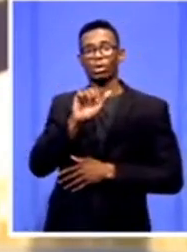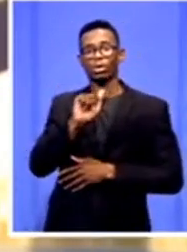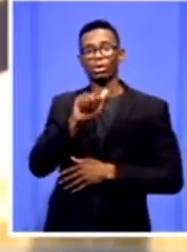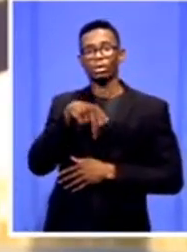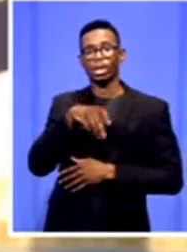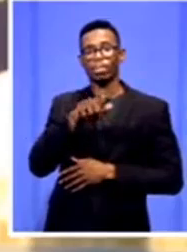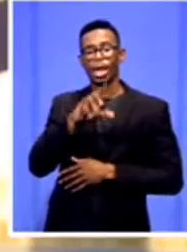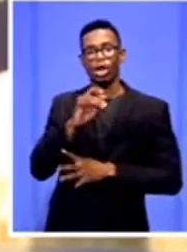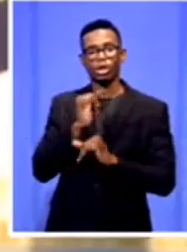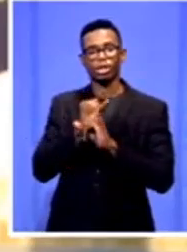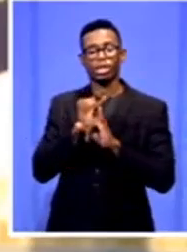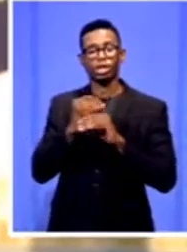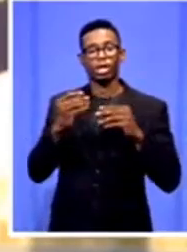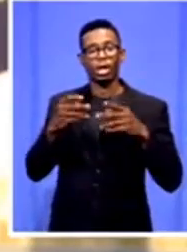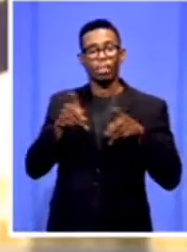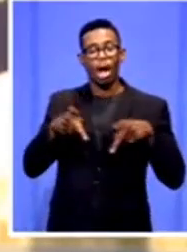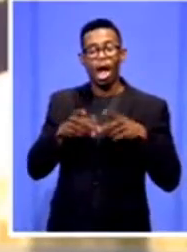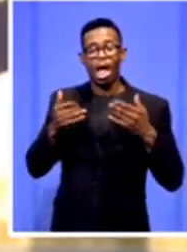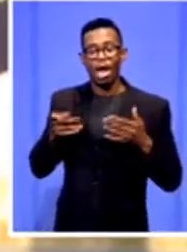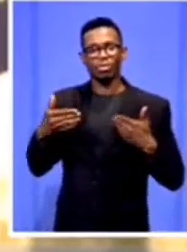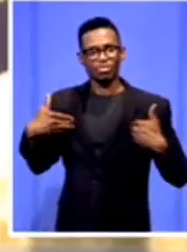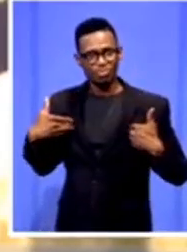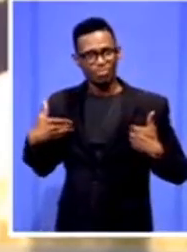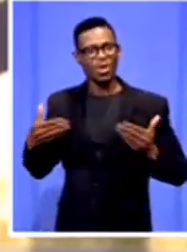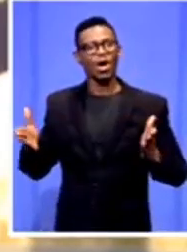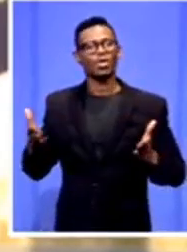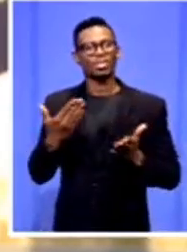businesses. The hub is a home